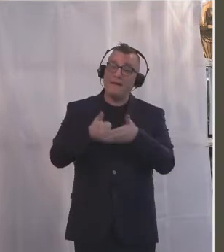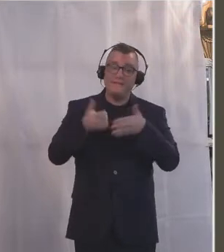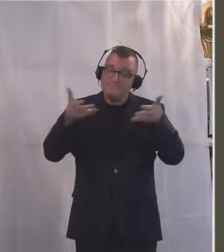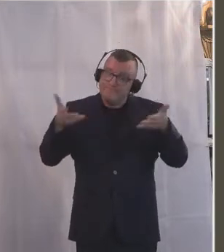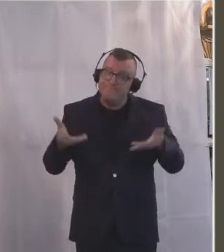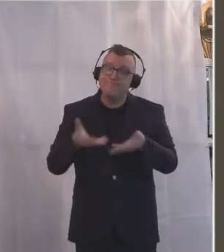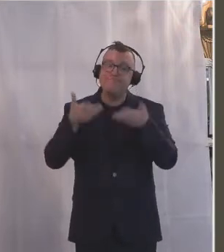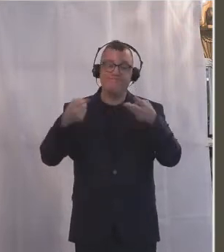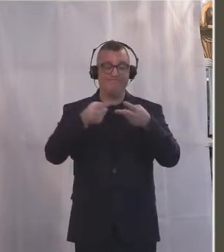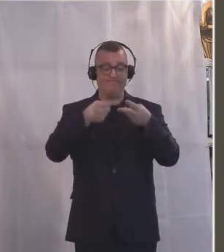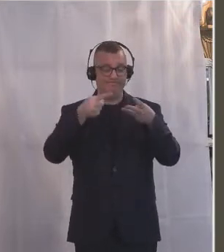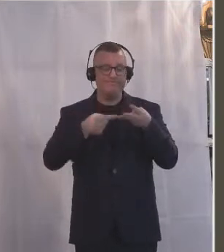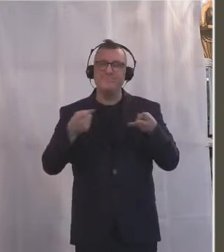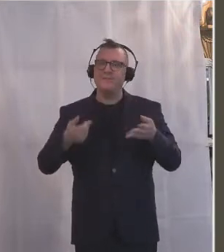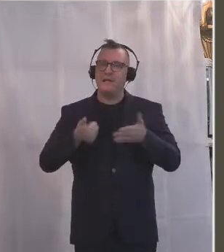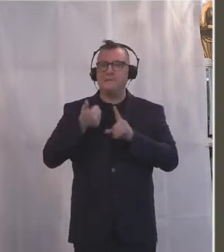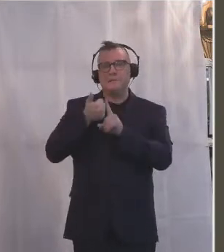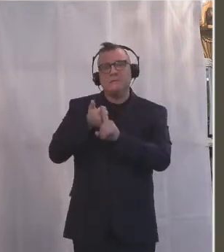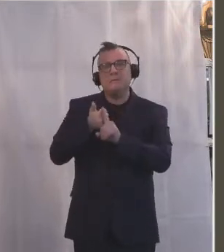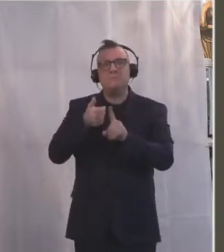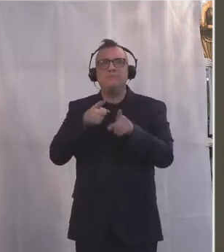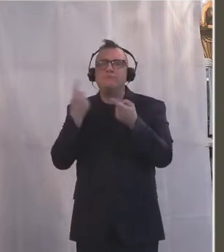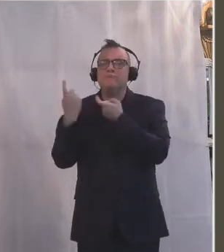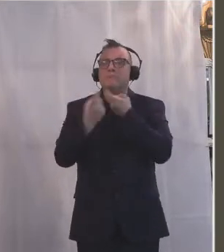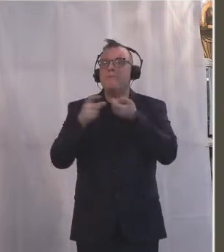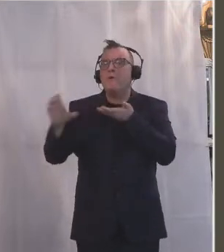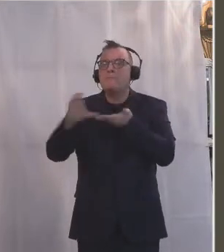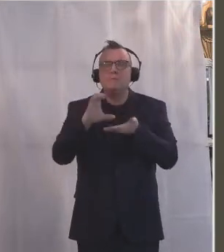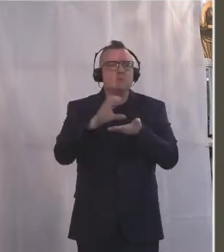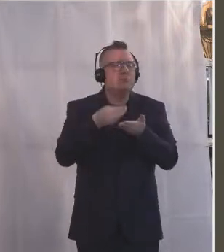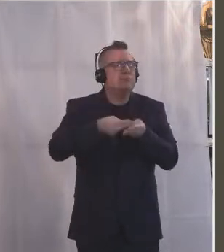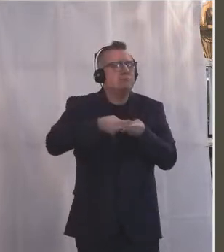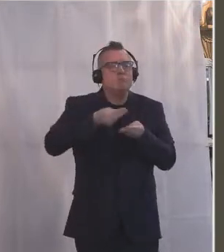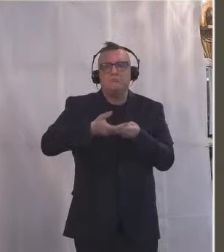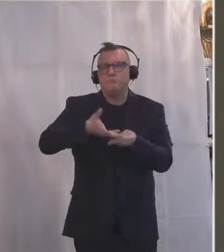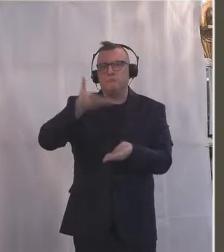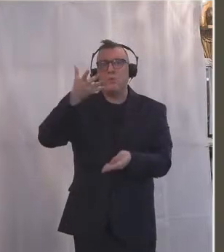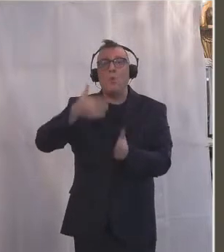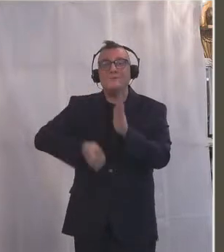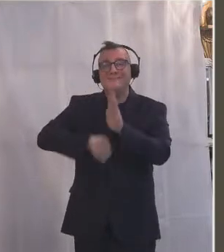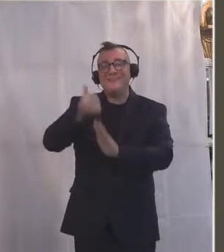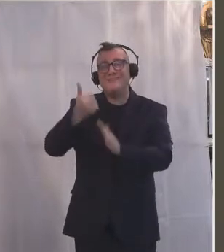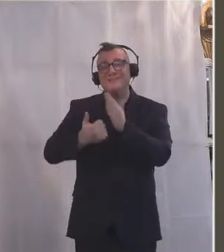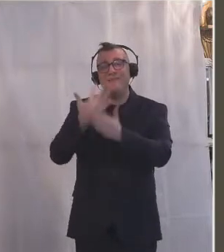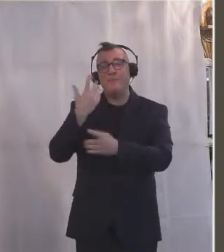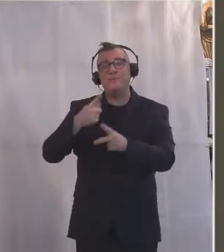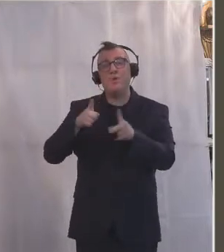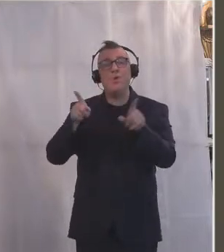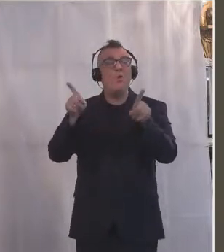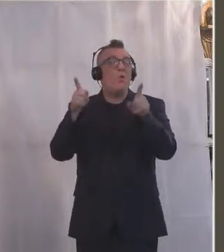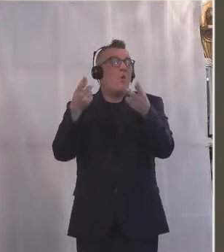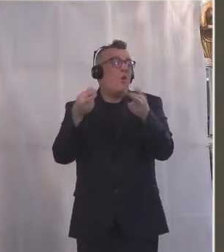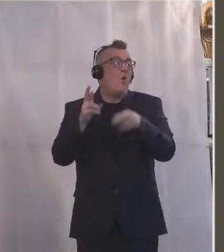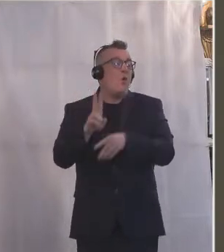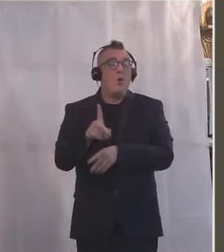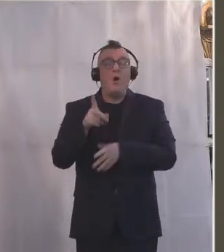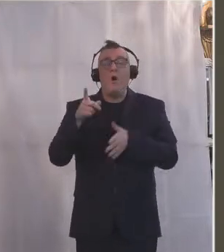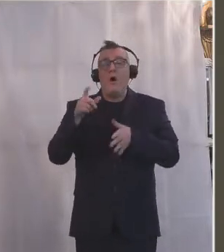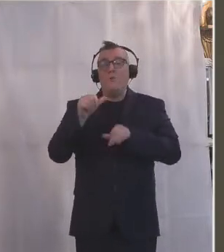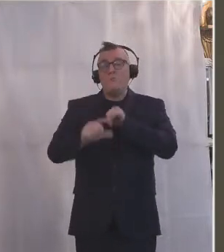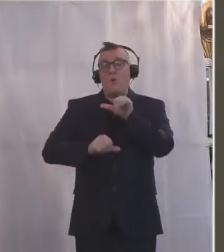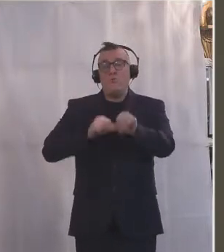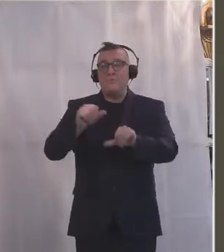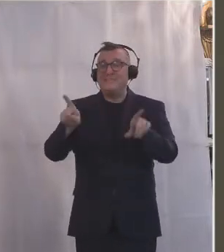encouragement, through assistance to raise money, through help with skills development, and through programs like this, which are so